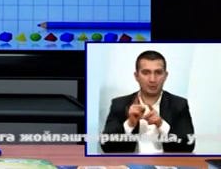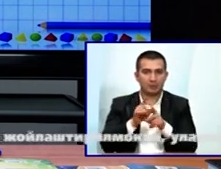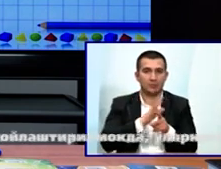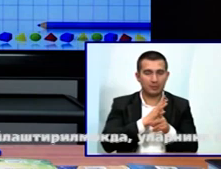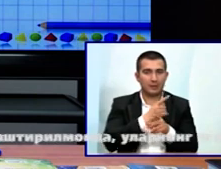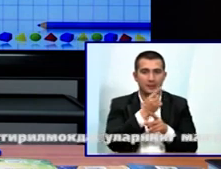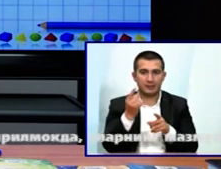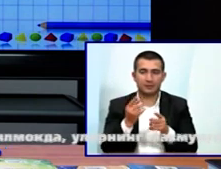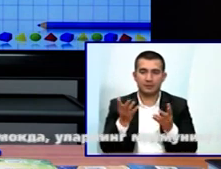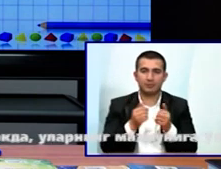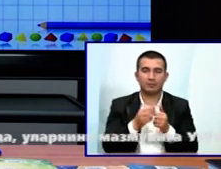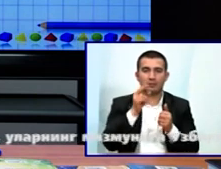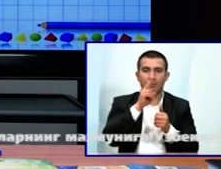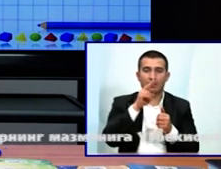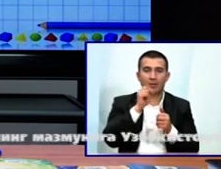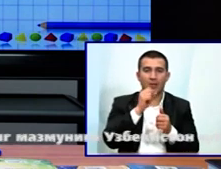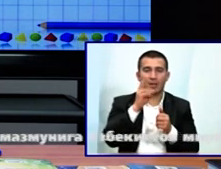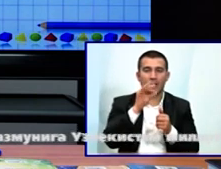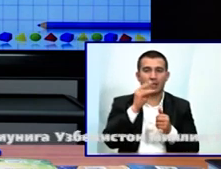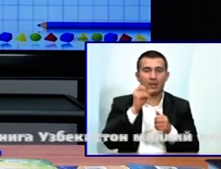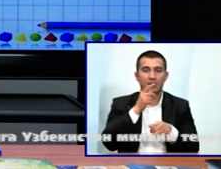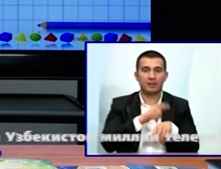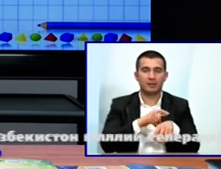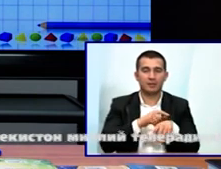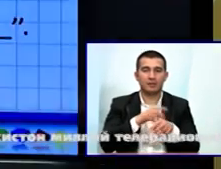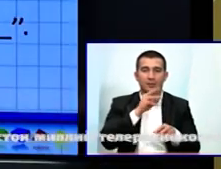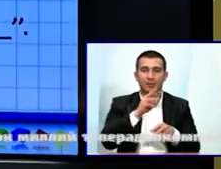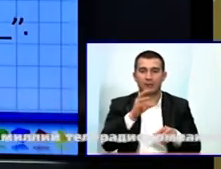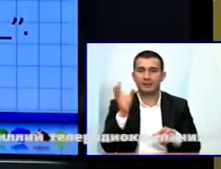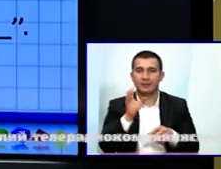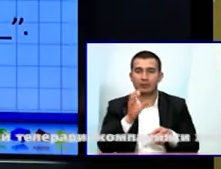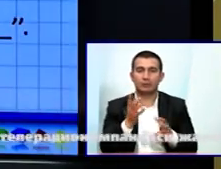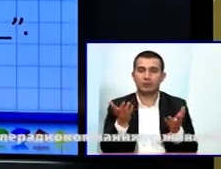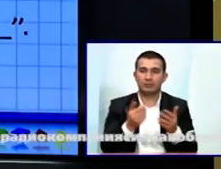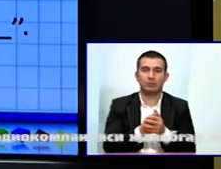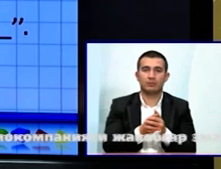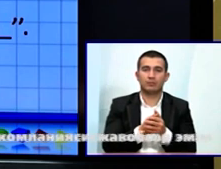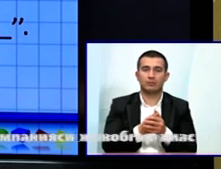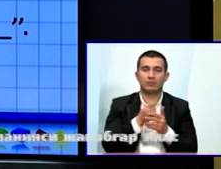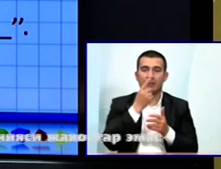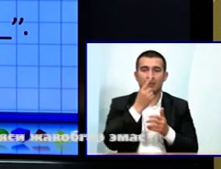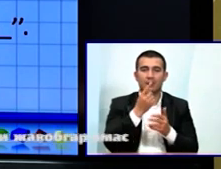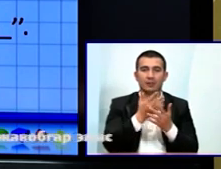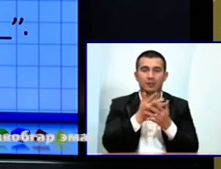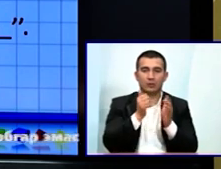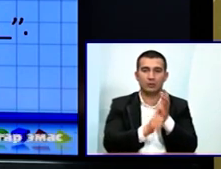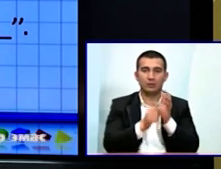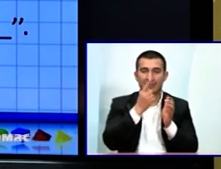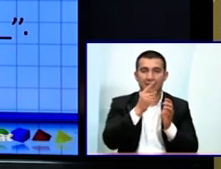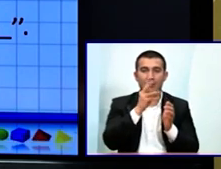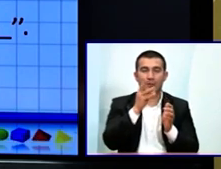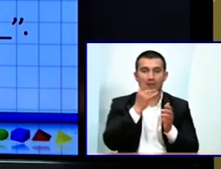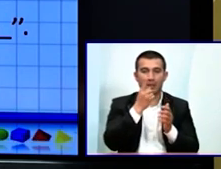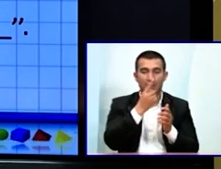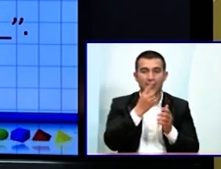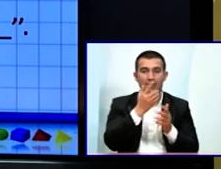birliklari daqiqa va soniya. 1 daqiqamiz, 1 gradusimiz 60 daqiqaga teng,